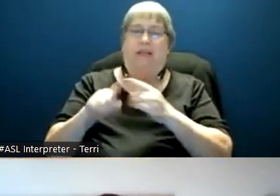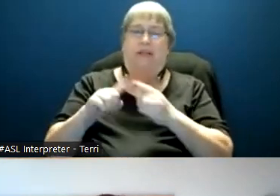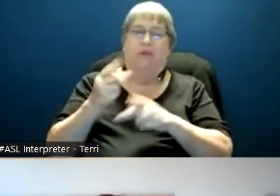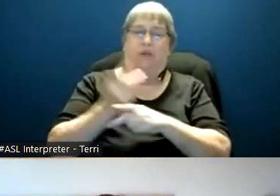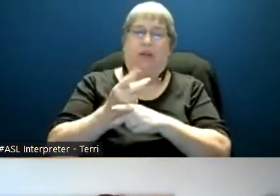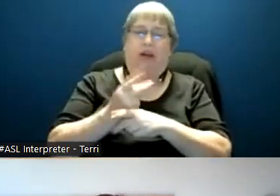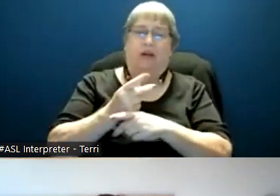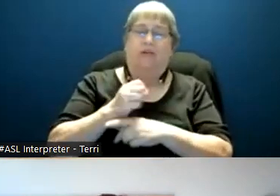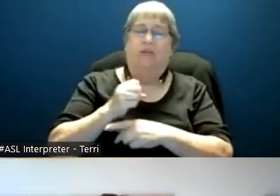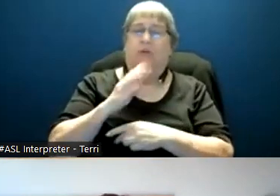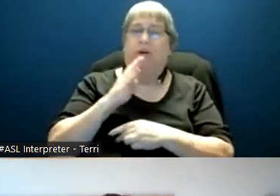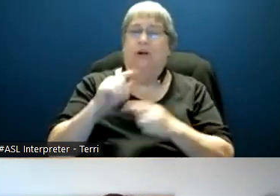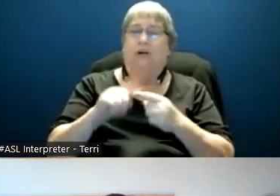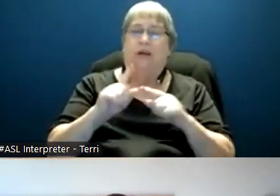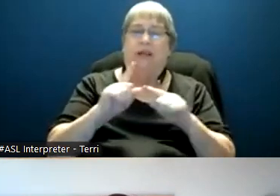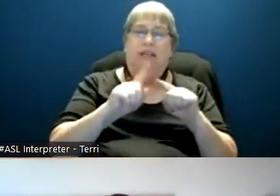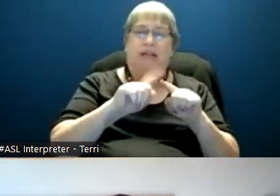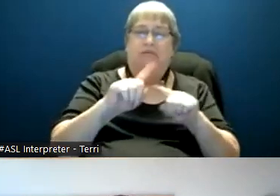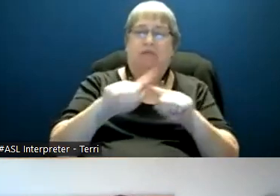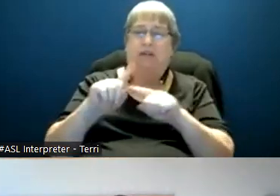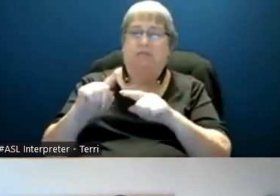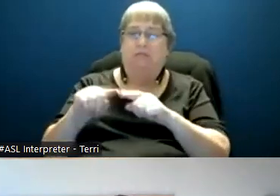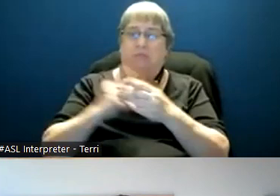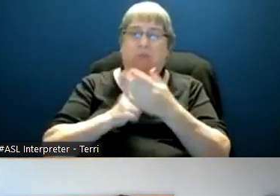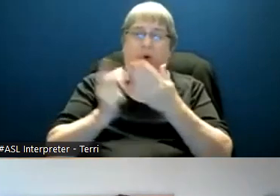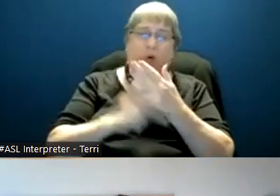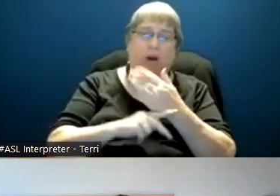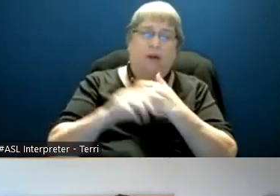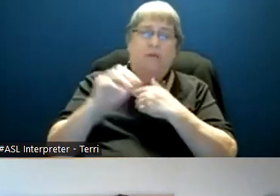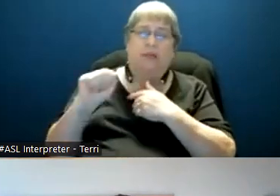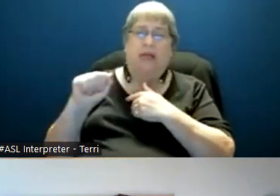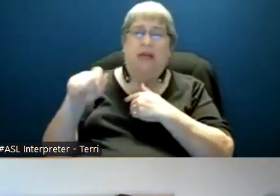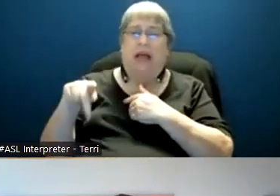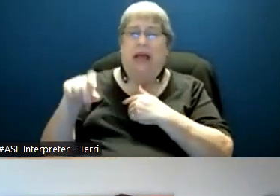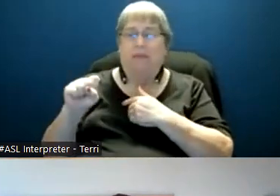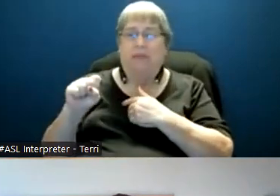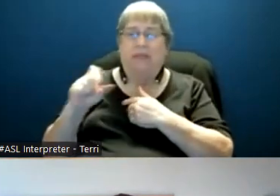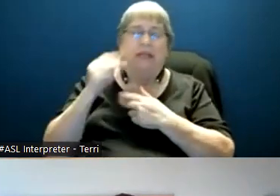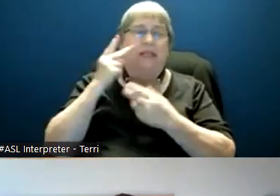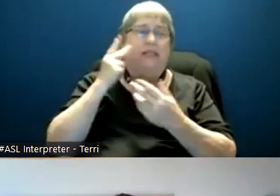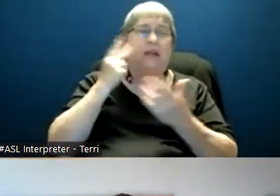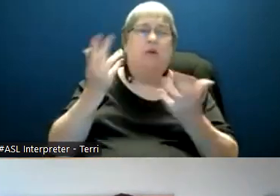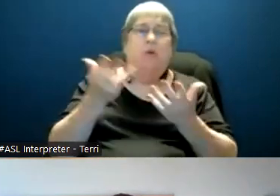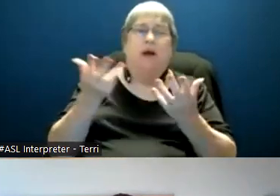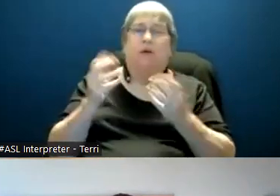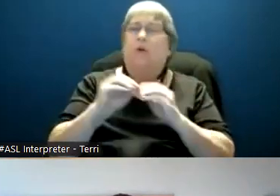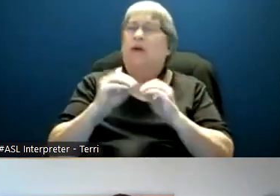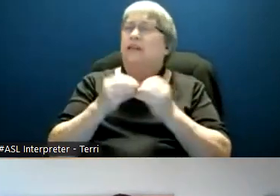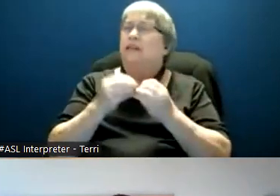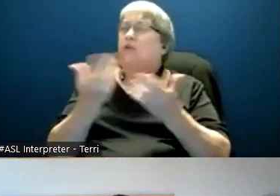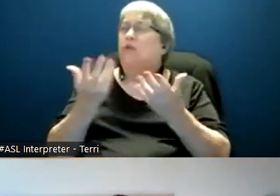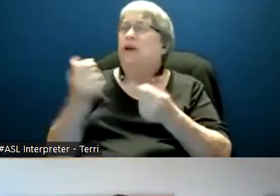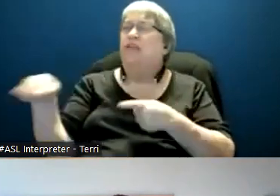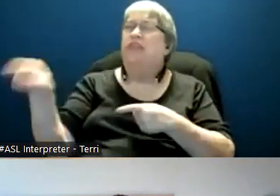available apps, standards that are available, and kind of doing an environmental scan of the state to really understand what organizations are using which platforms